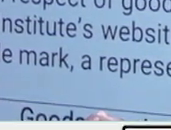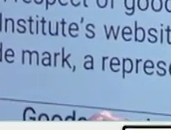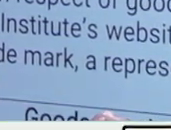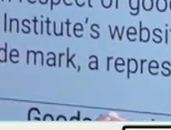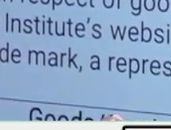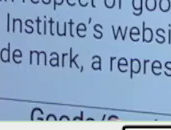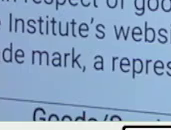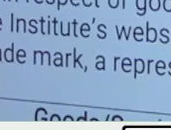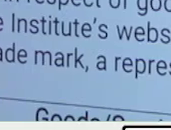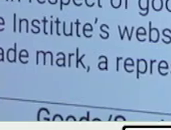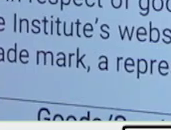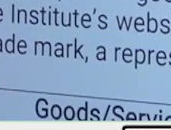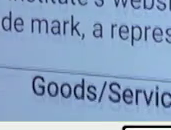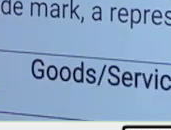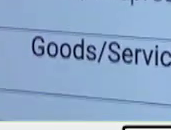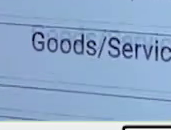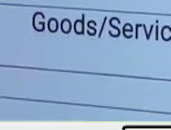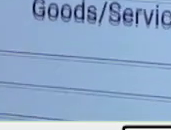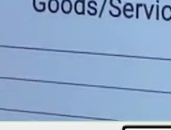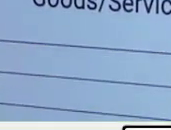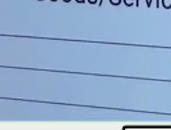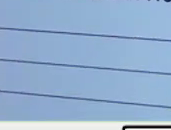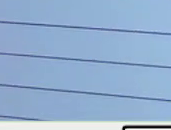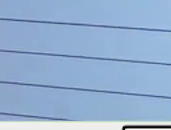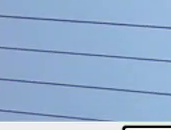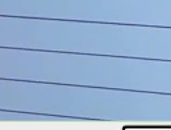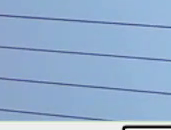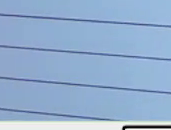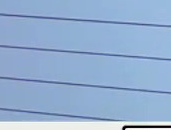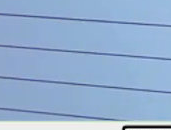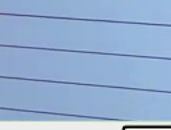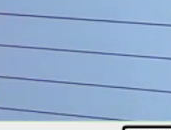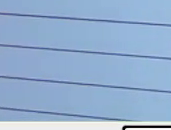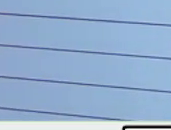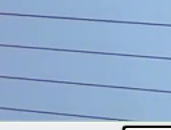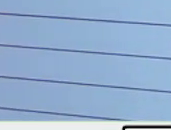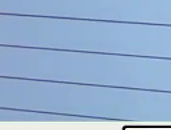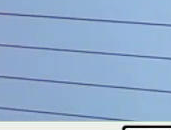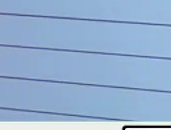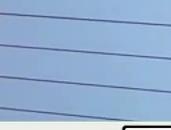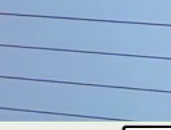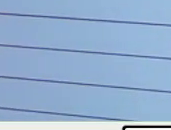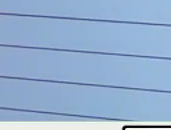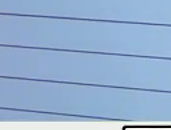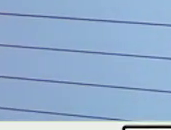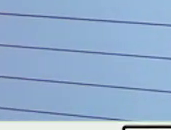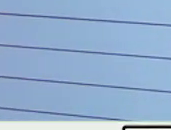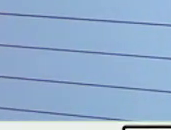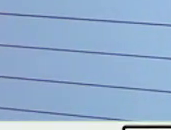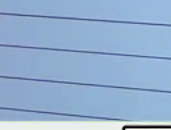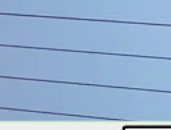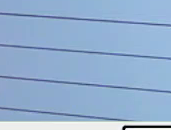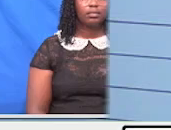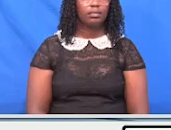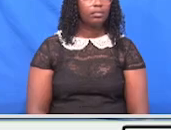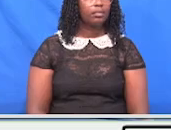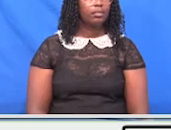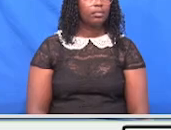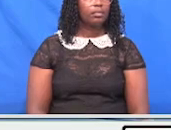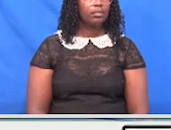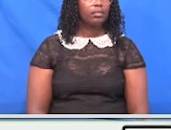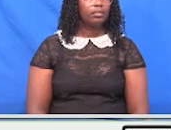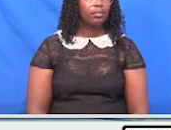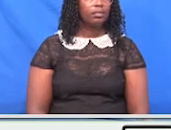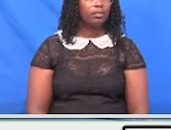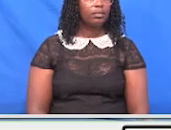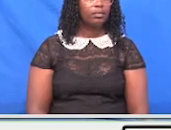We are saying that it will be made in respect of goods and services. As we've said, these are trademarks that are used, as we say, trade in commerce.